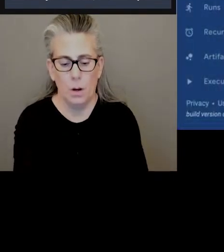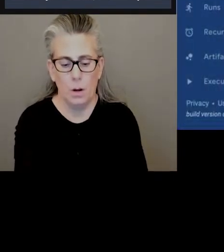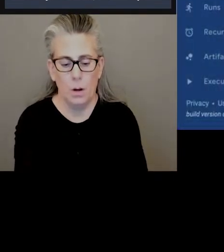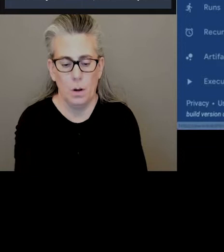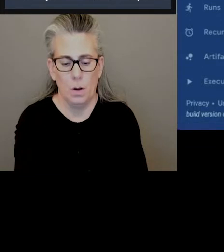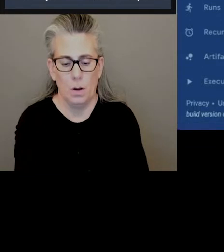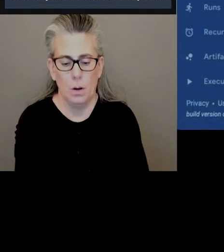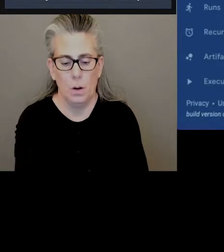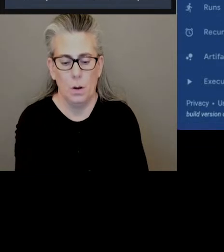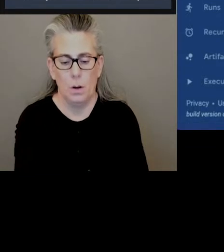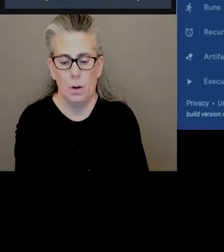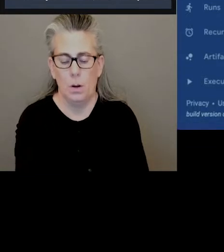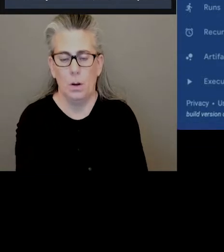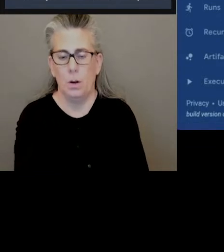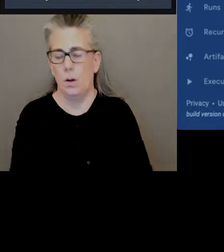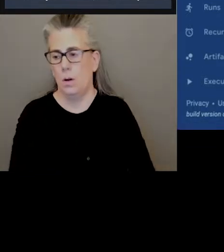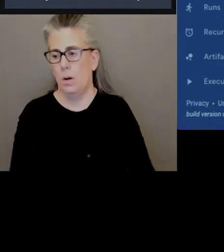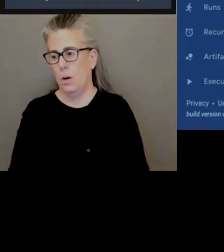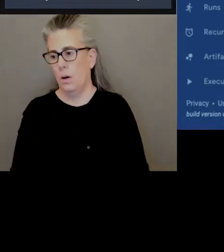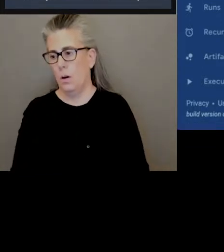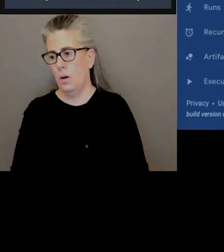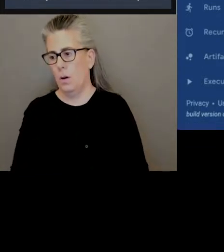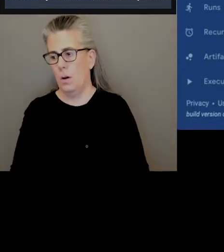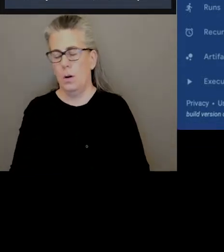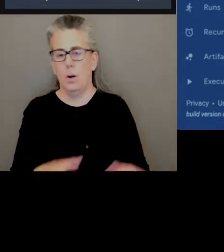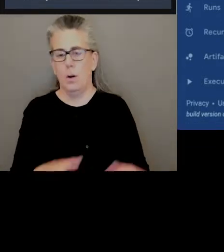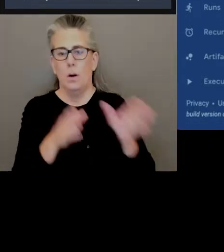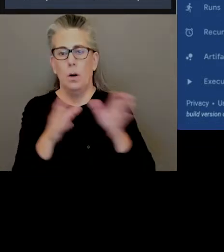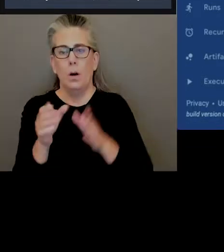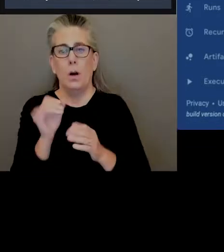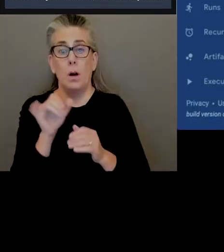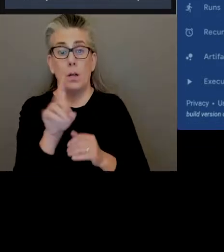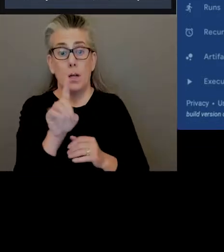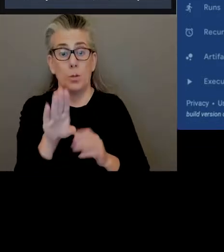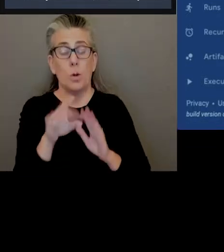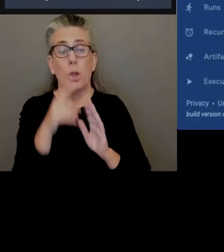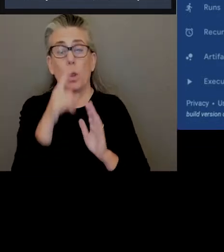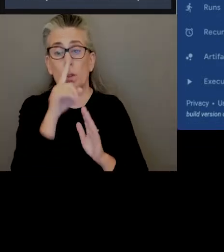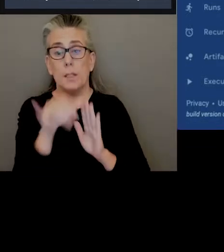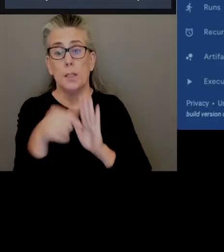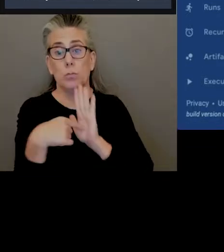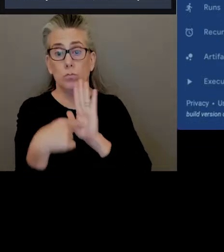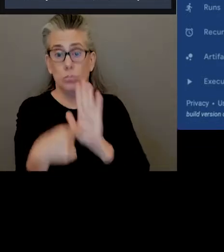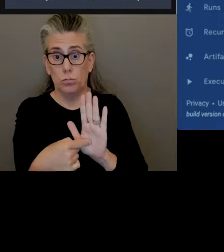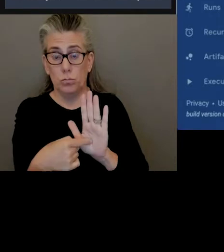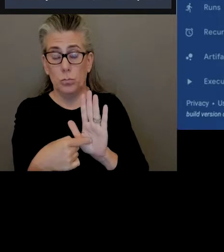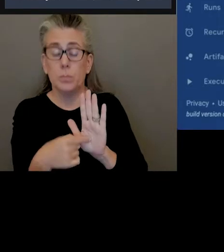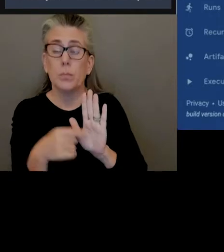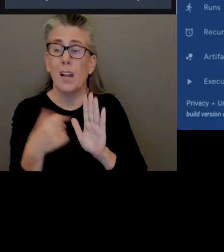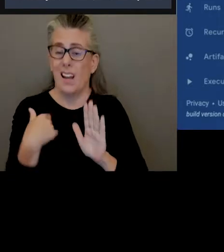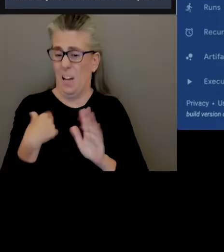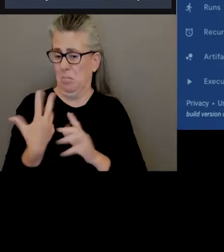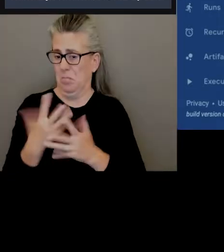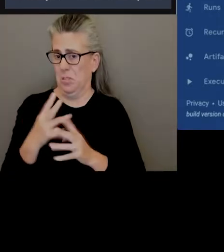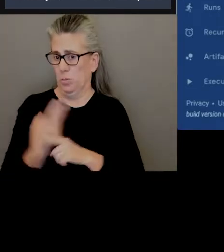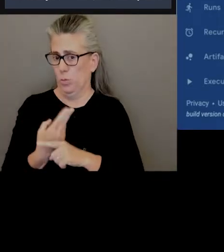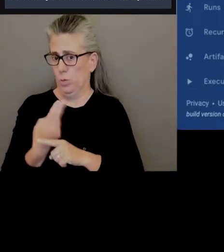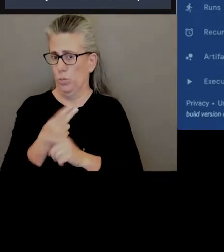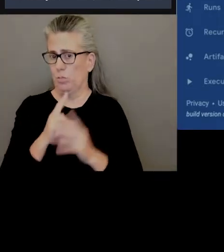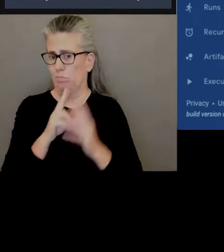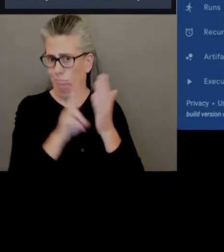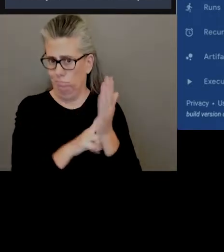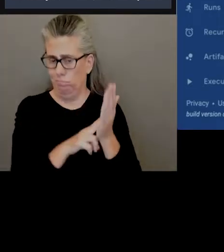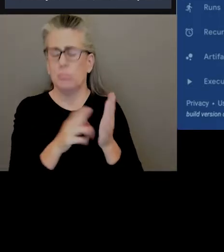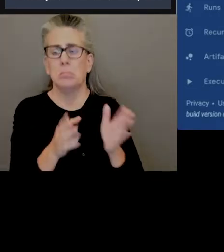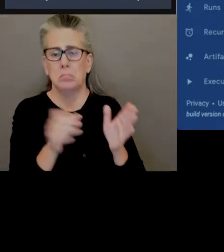Right. So this is how the dashboard looks like, and I've logged in using my user credentials. Now, the first thing you need to do is select